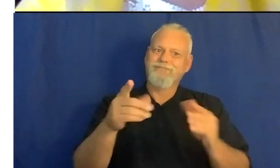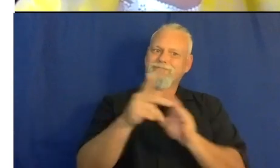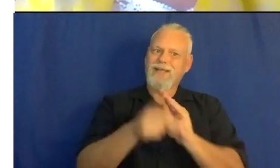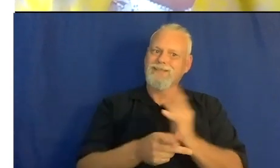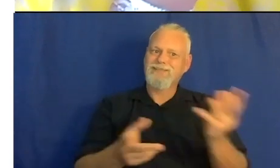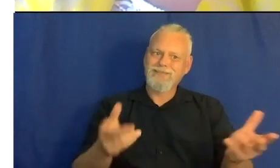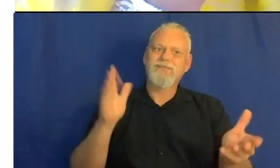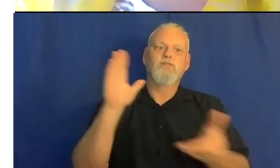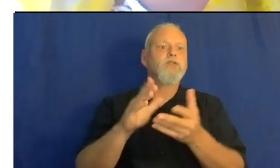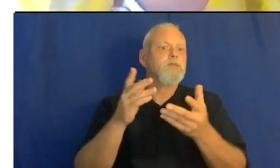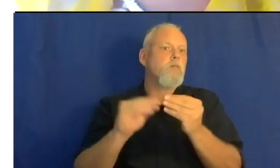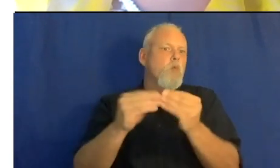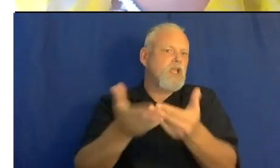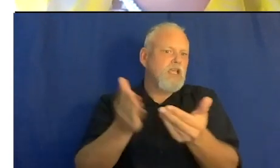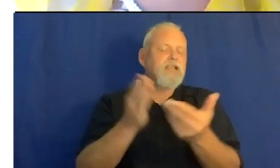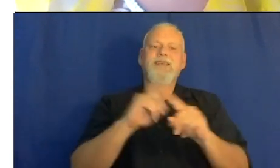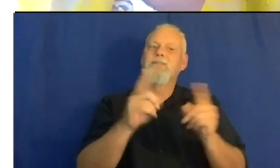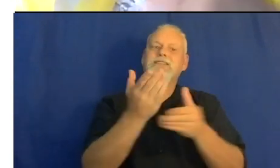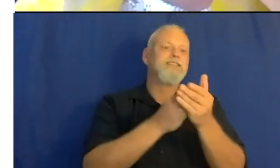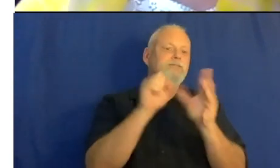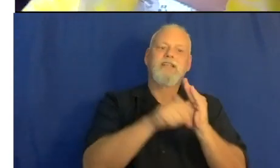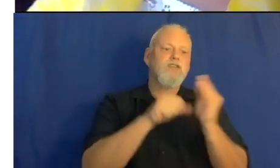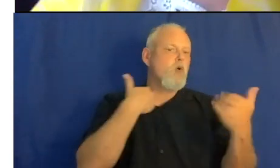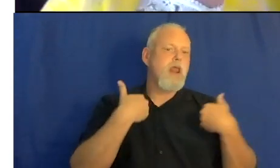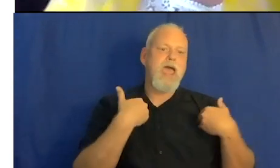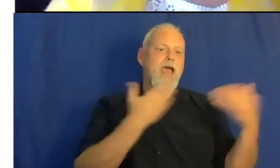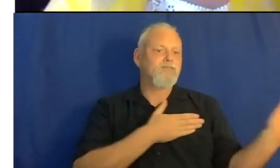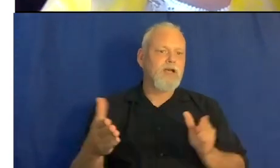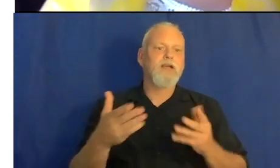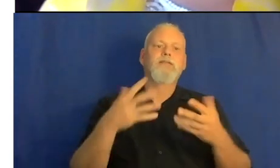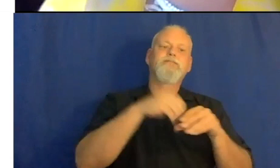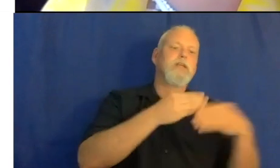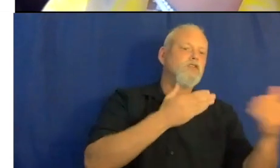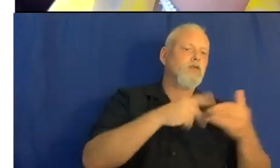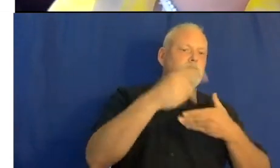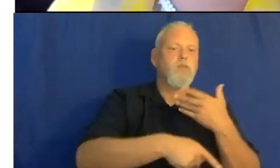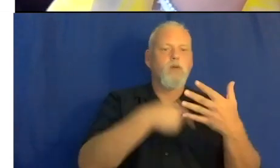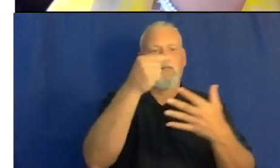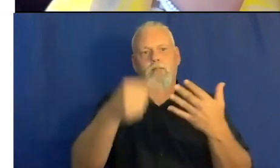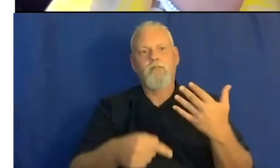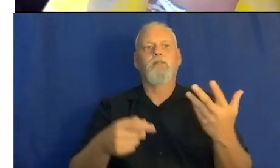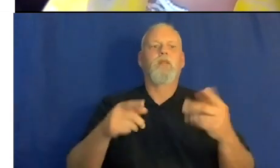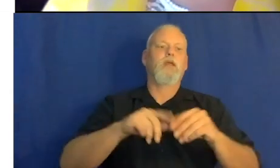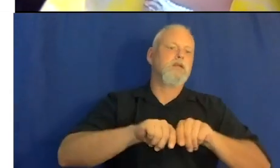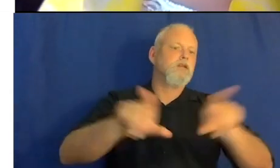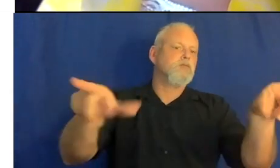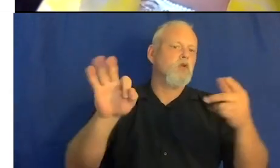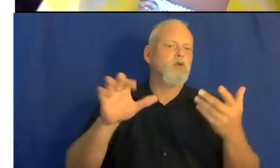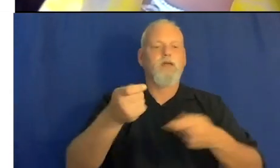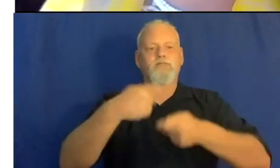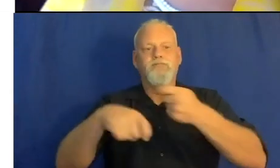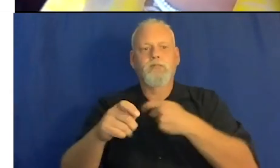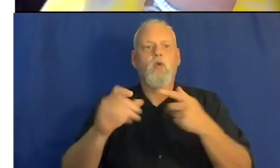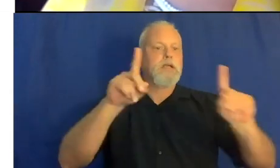that support life-saving harm reduction strategies like syringe service programs and naloxone distribution, or even testing the